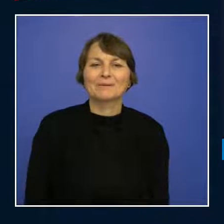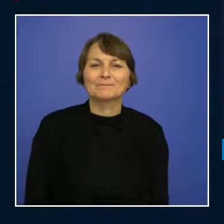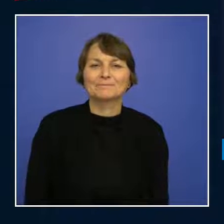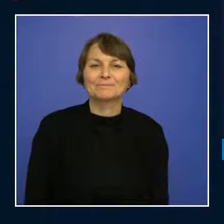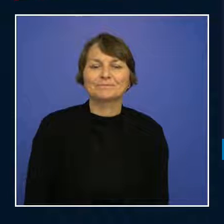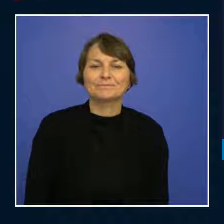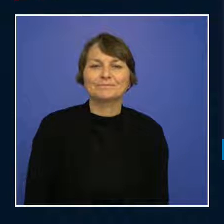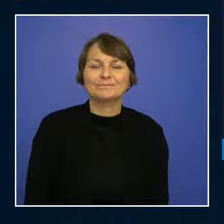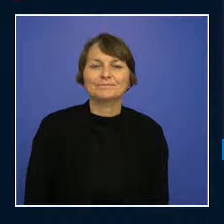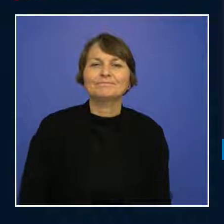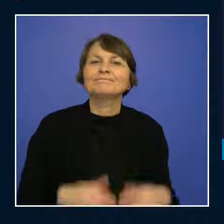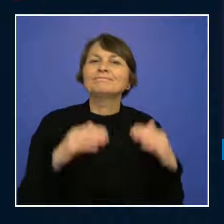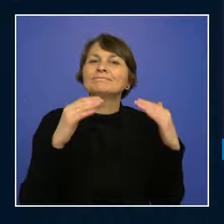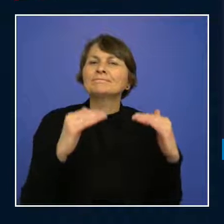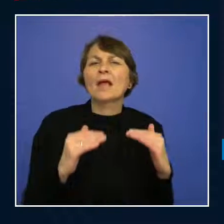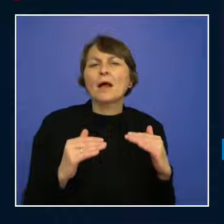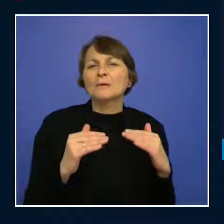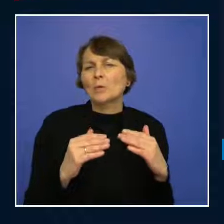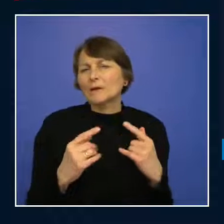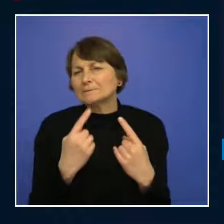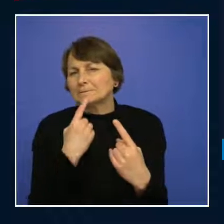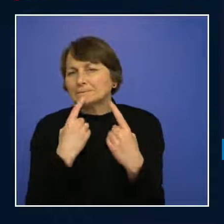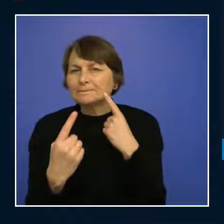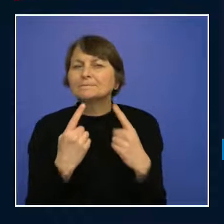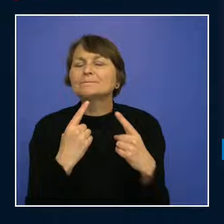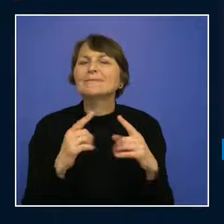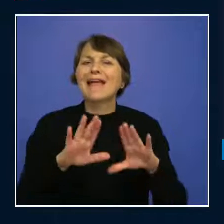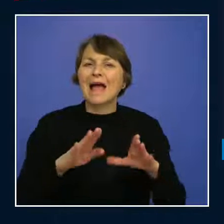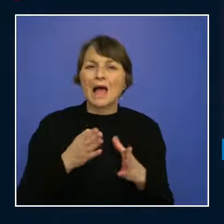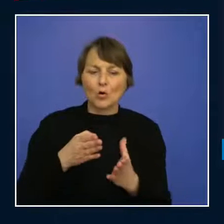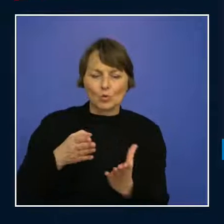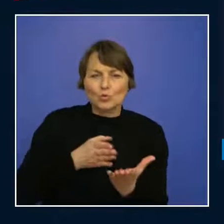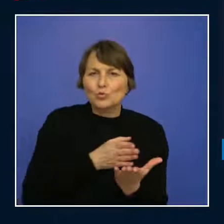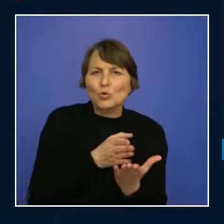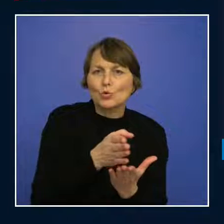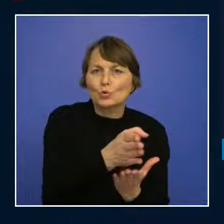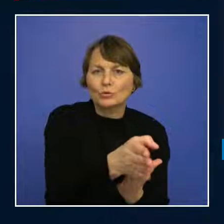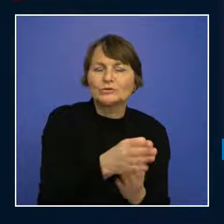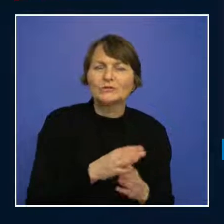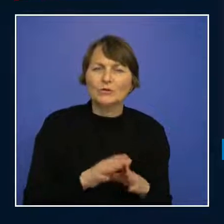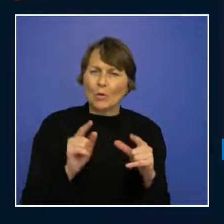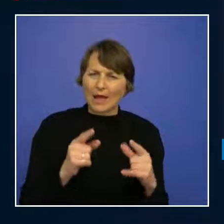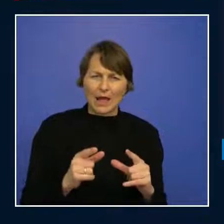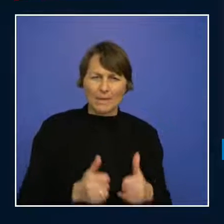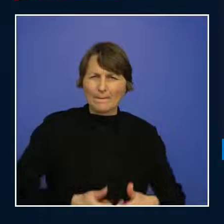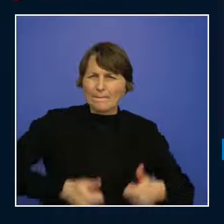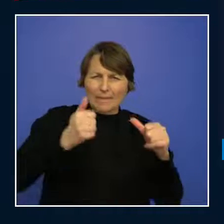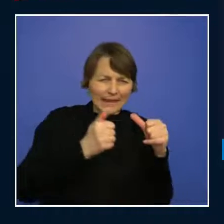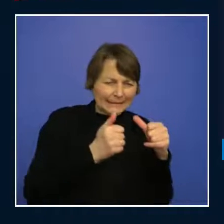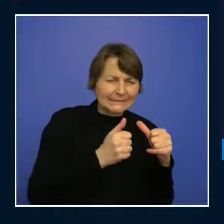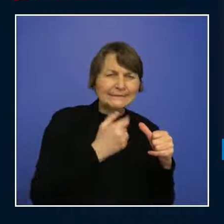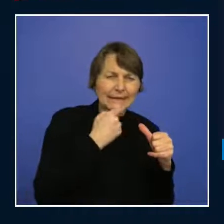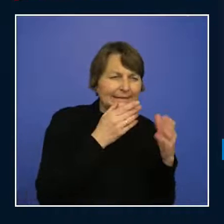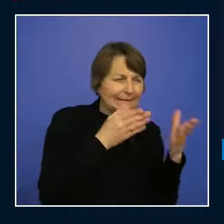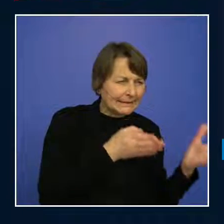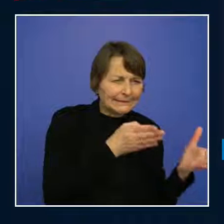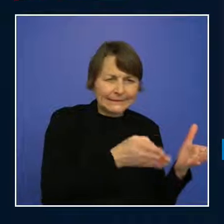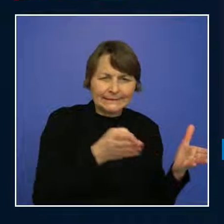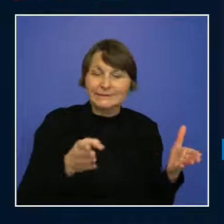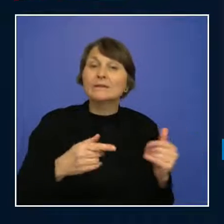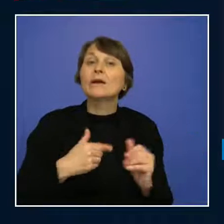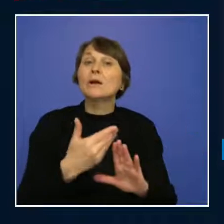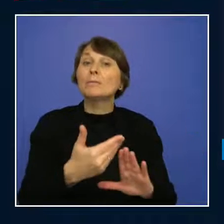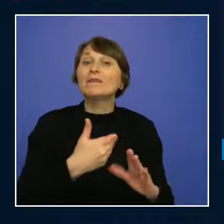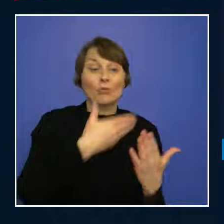Now, one of the things that I want to talk about is the routing and how we classify that, because when we actually look at some of our documentation, we talk